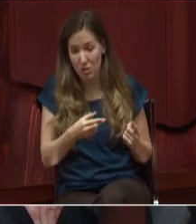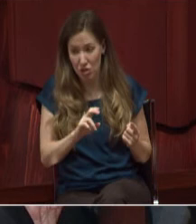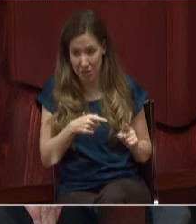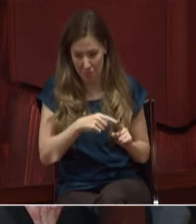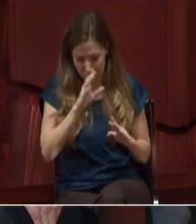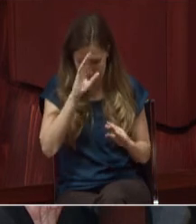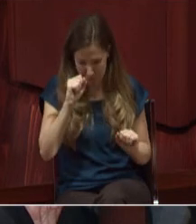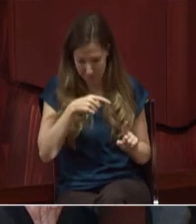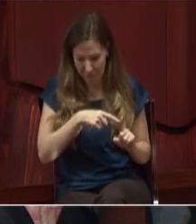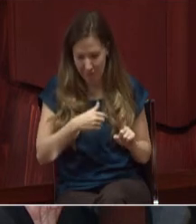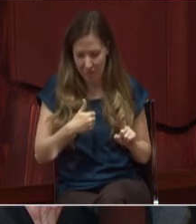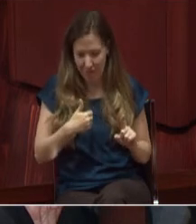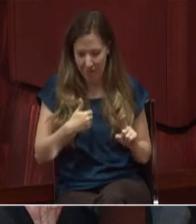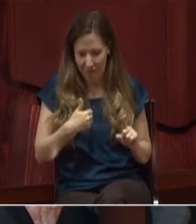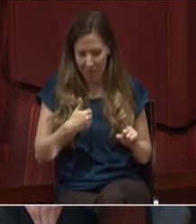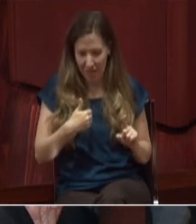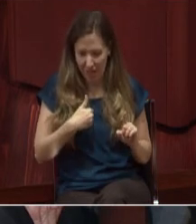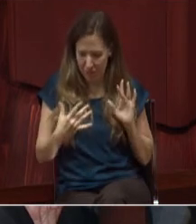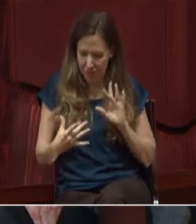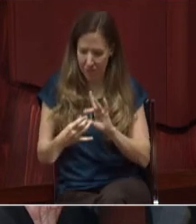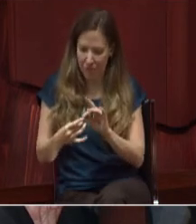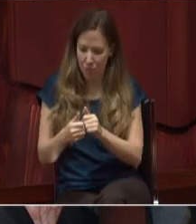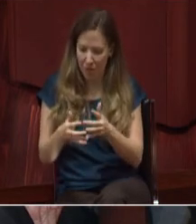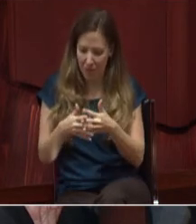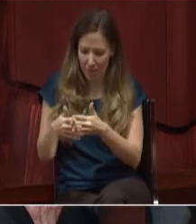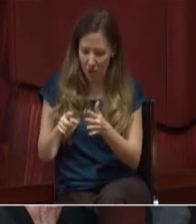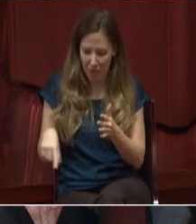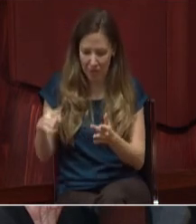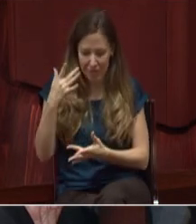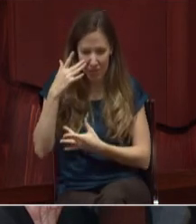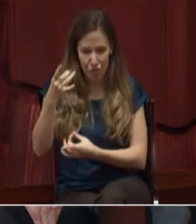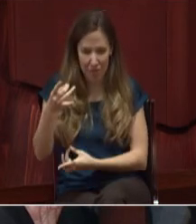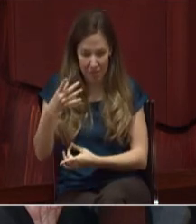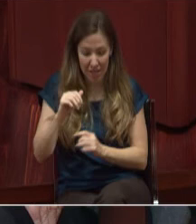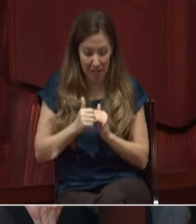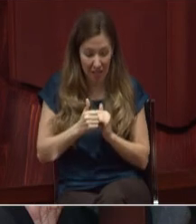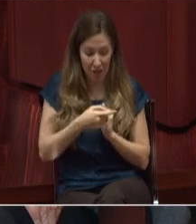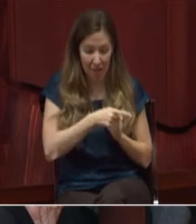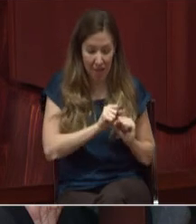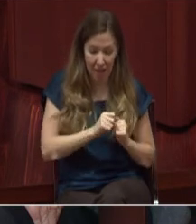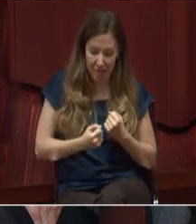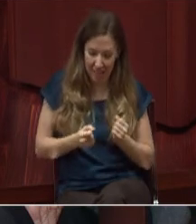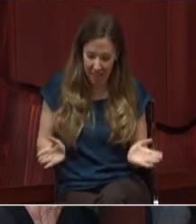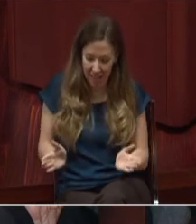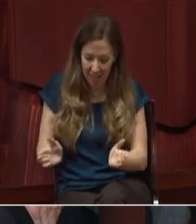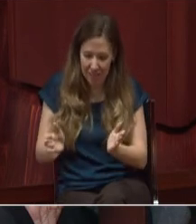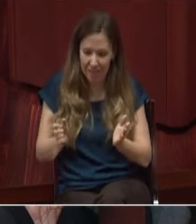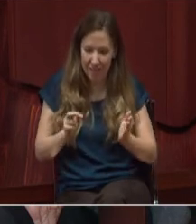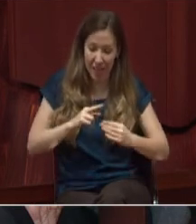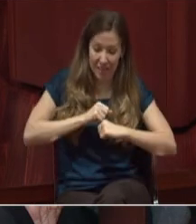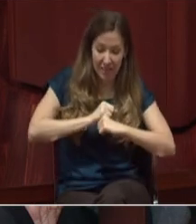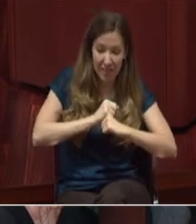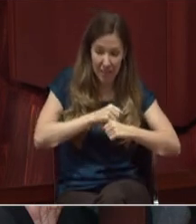are and how they can be advanced and defended in their term of office. And then